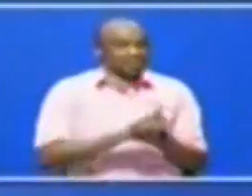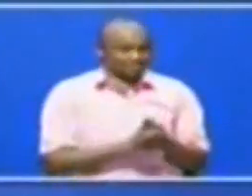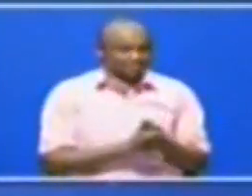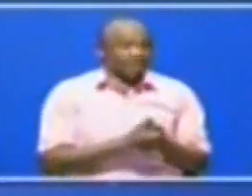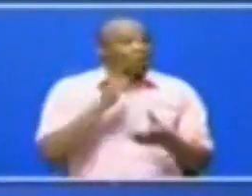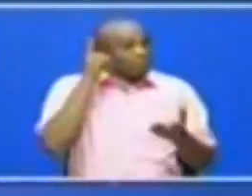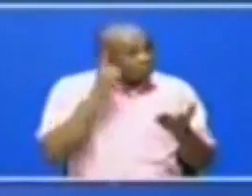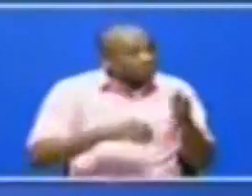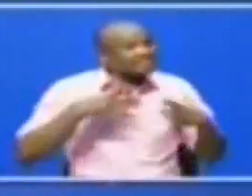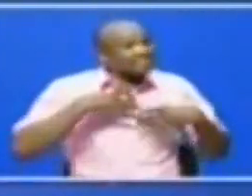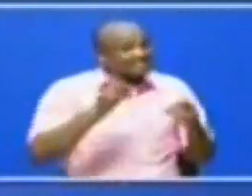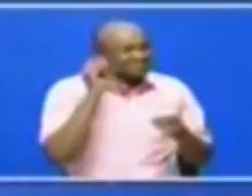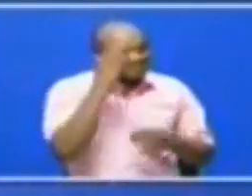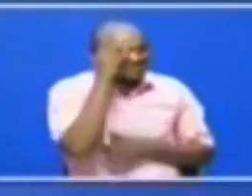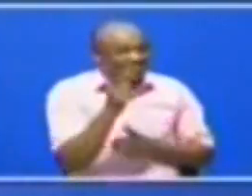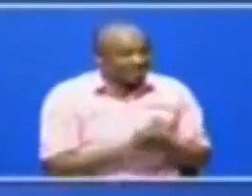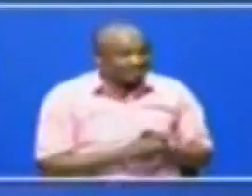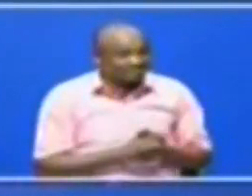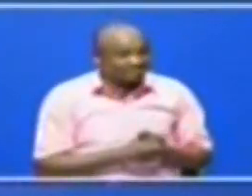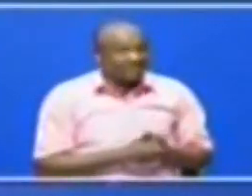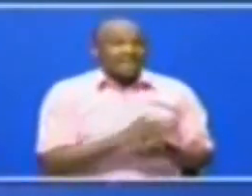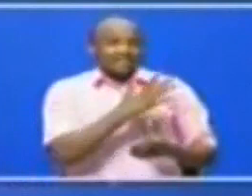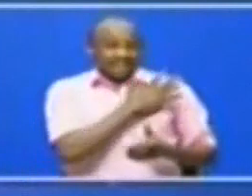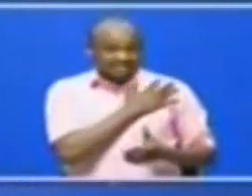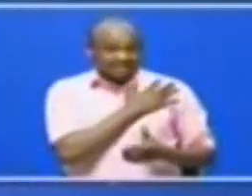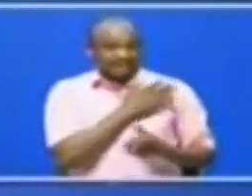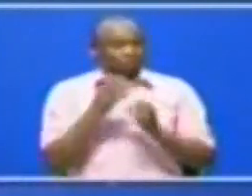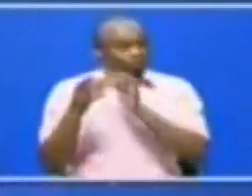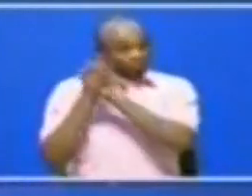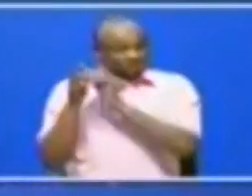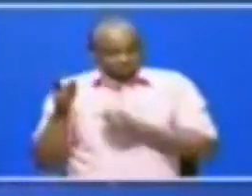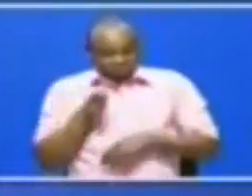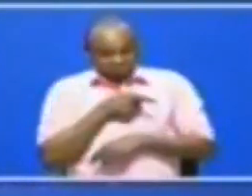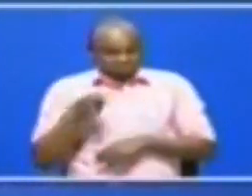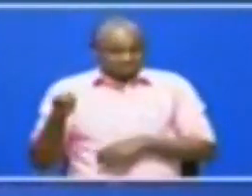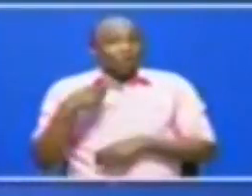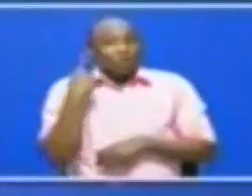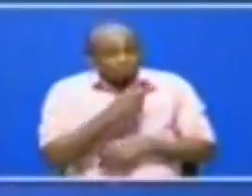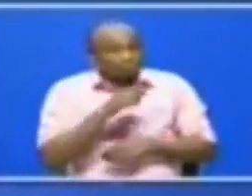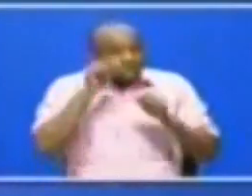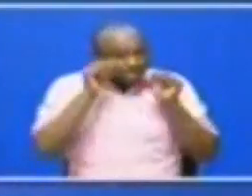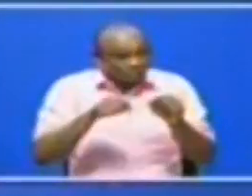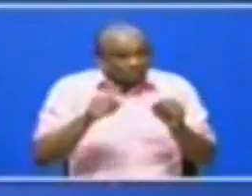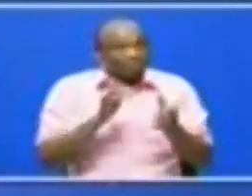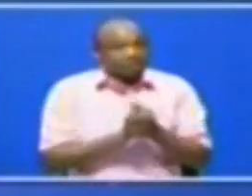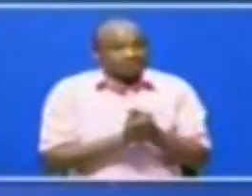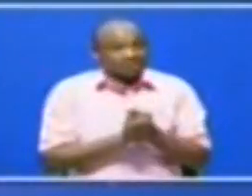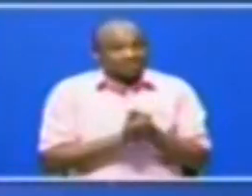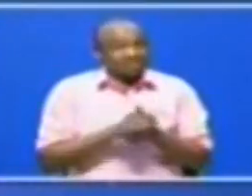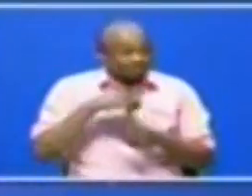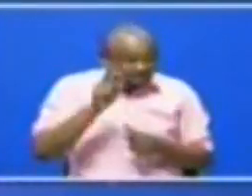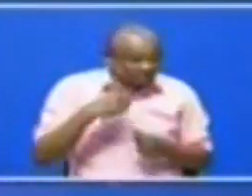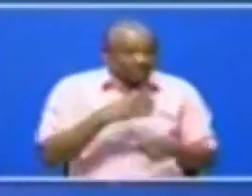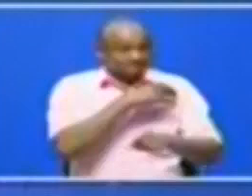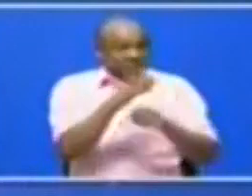be interesting to note, though, is between NASA and Jubilee, who will be able to harness the energies and the